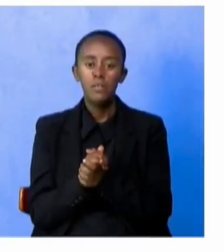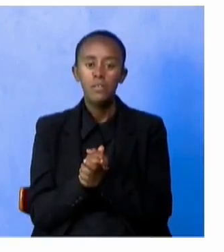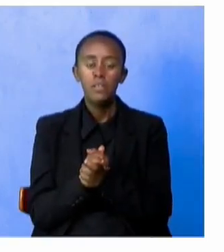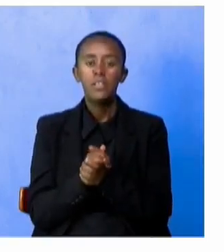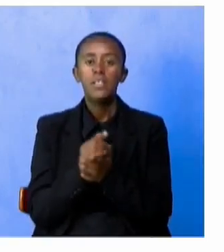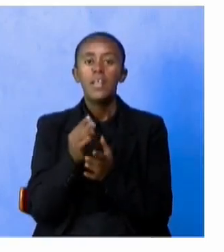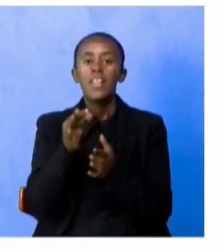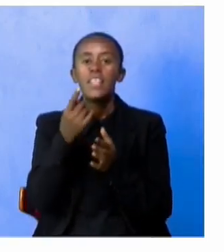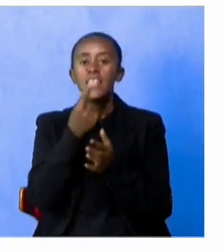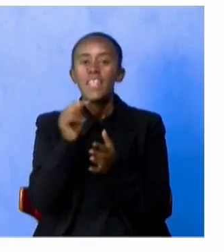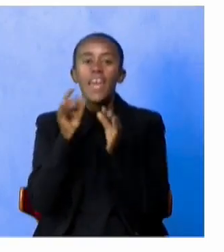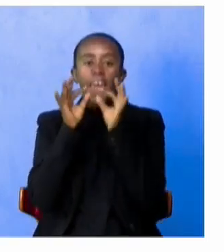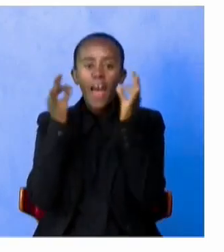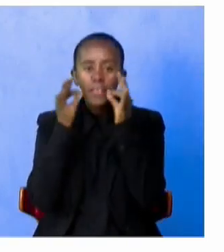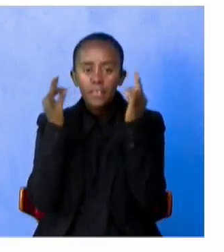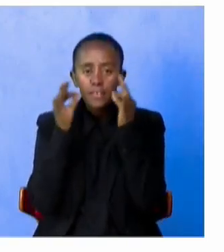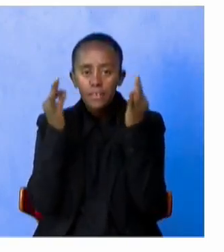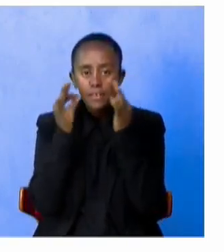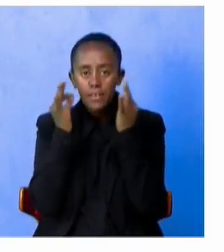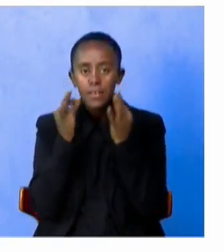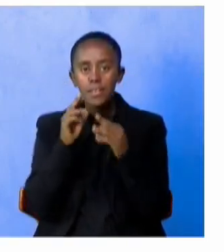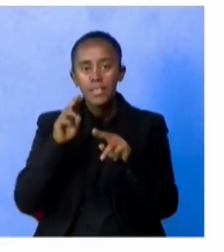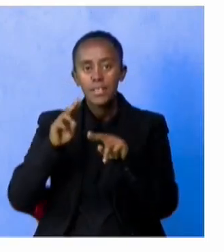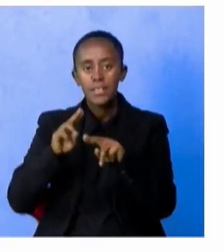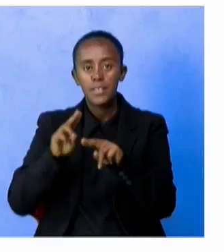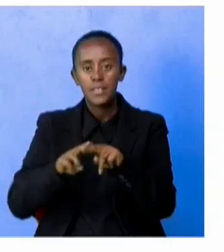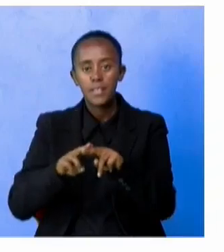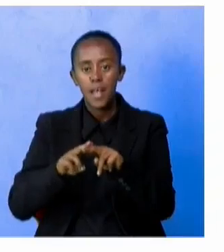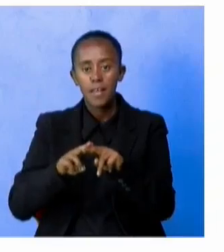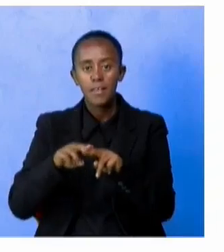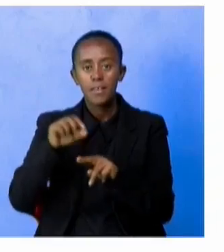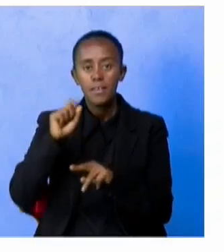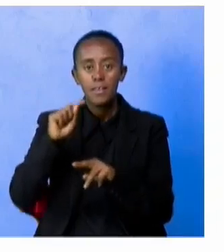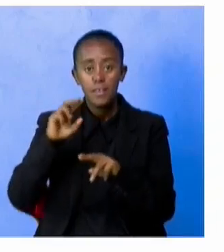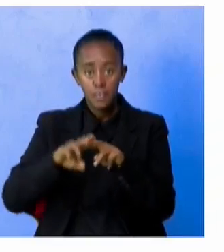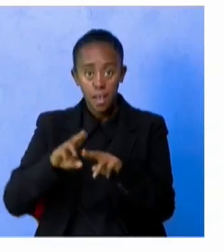sat on the mat.